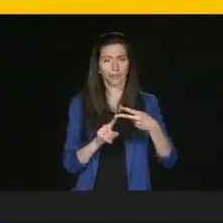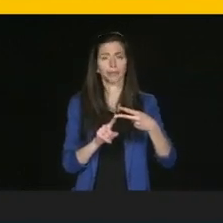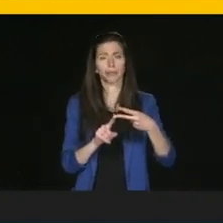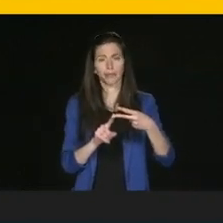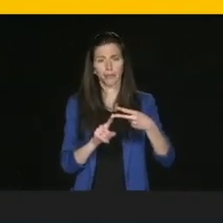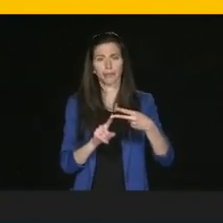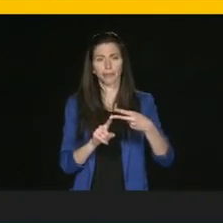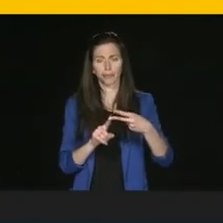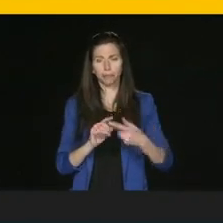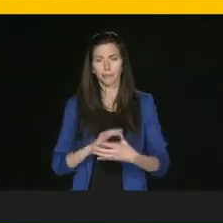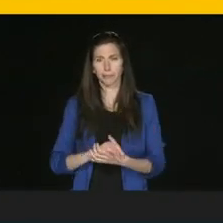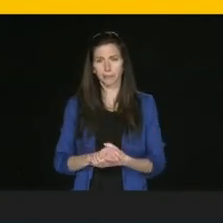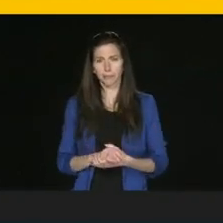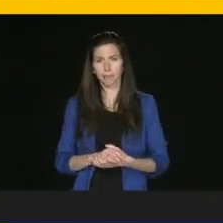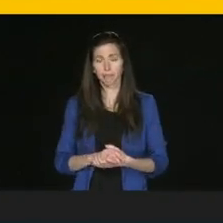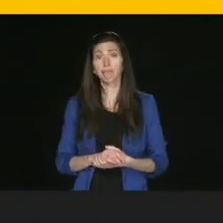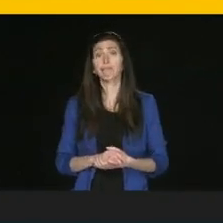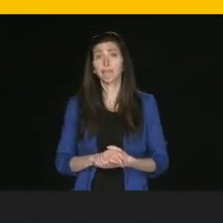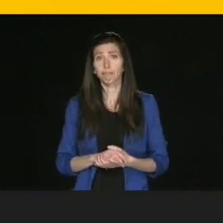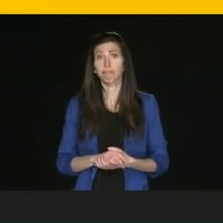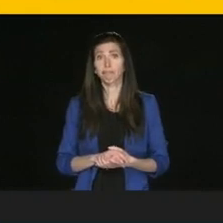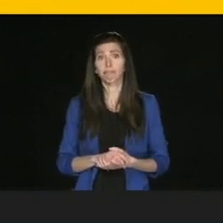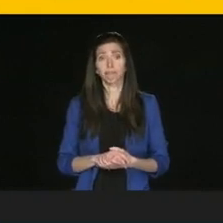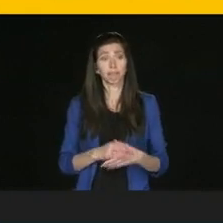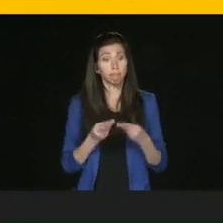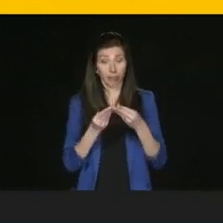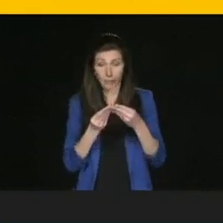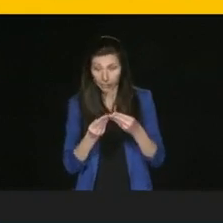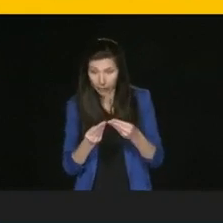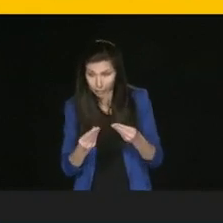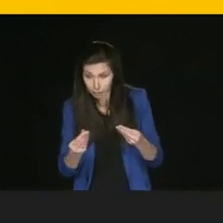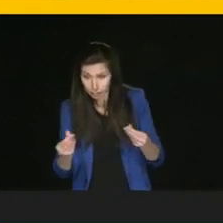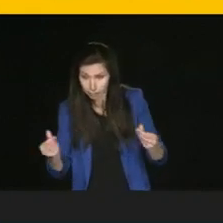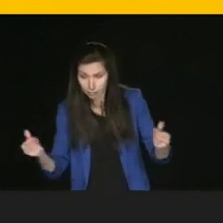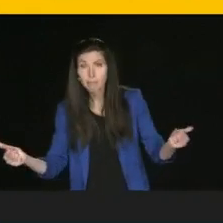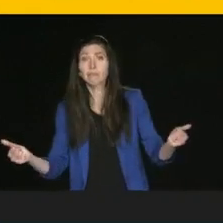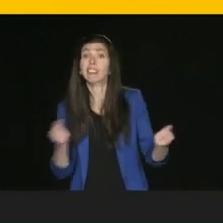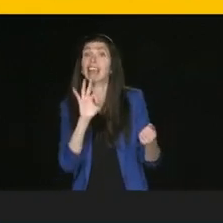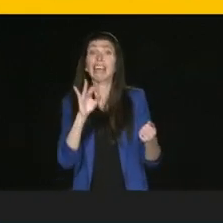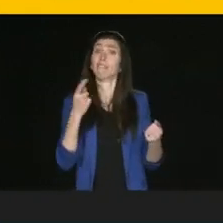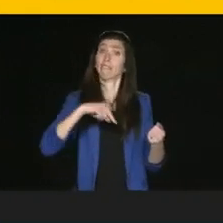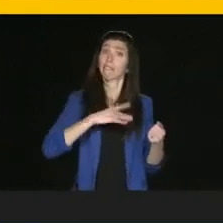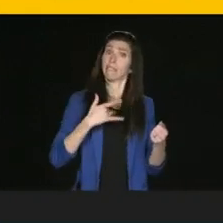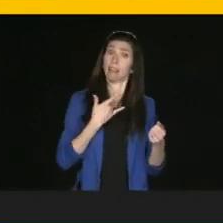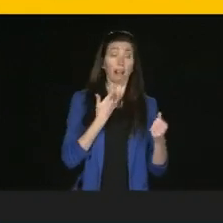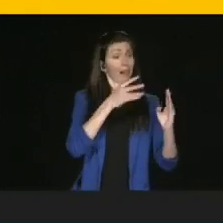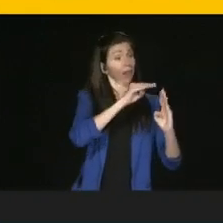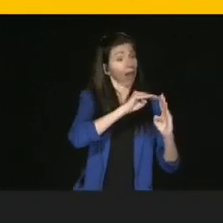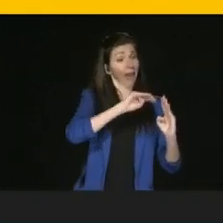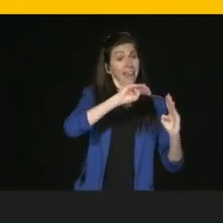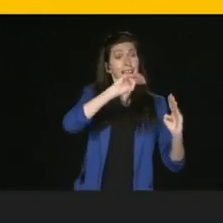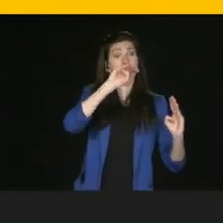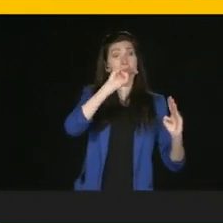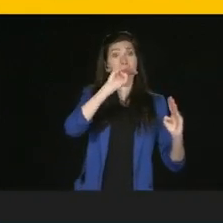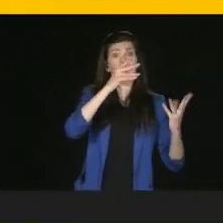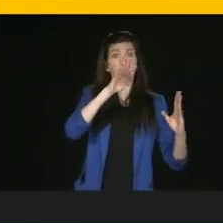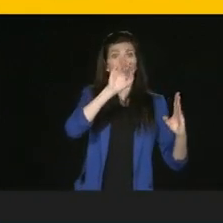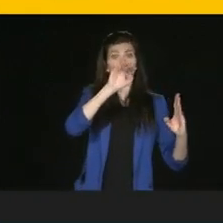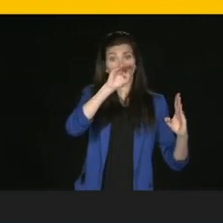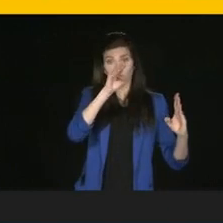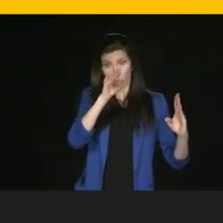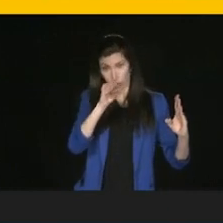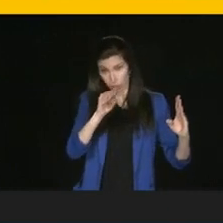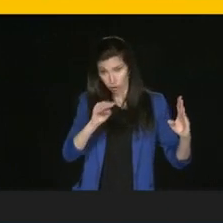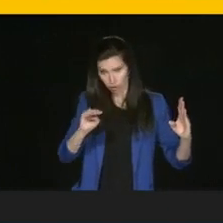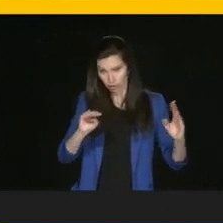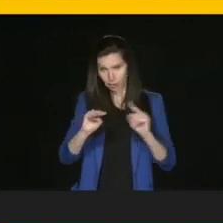50% of the cases can occur after the peak. So it's important to keep in place the public health measures,